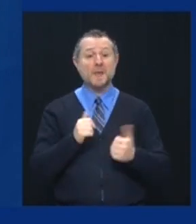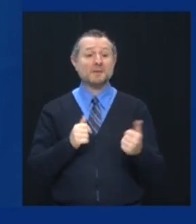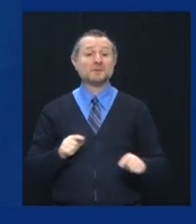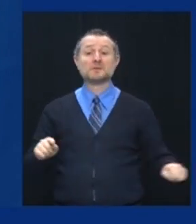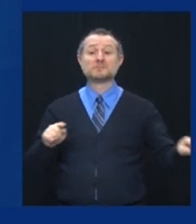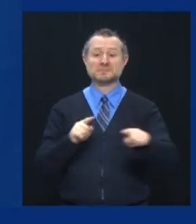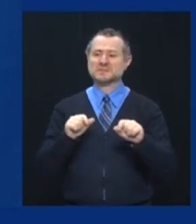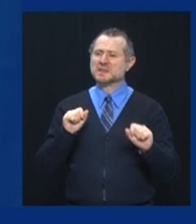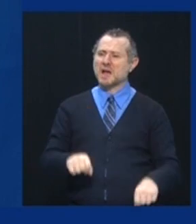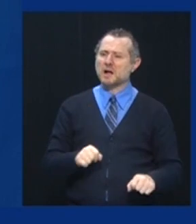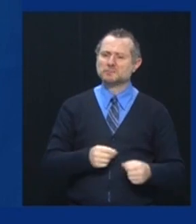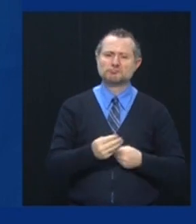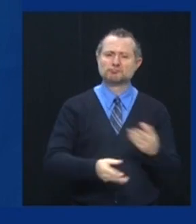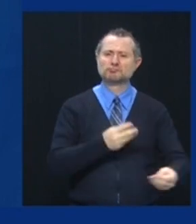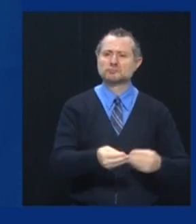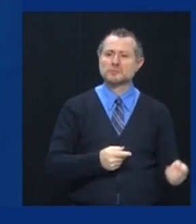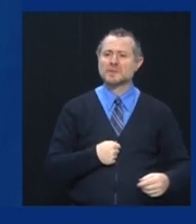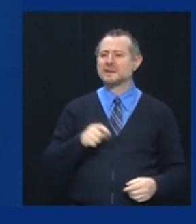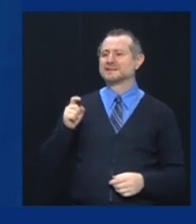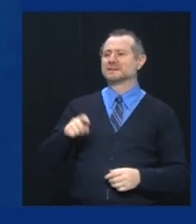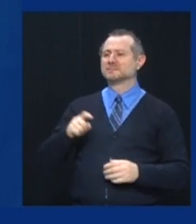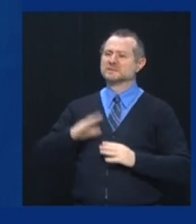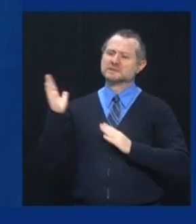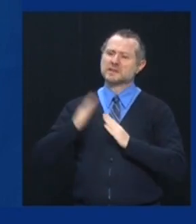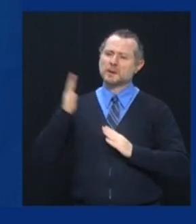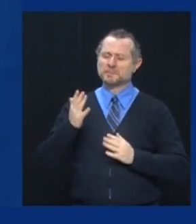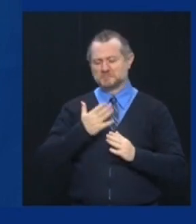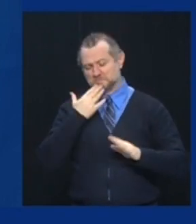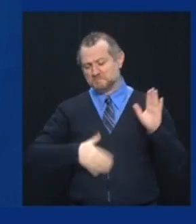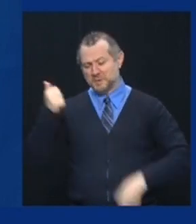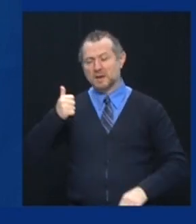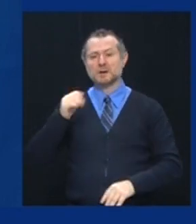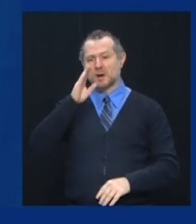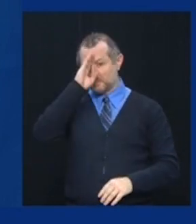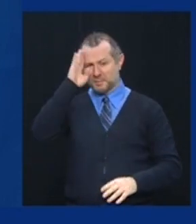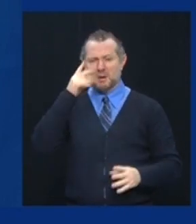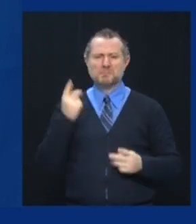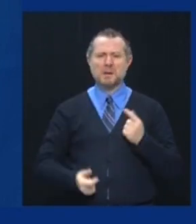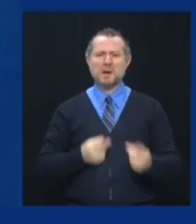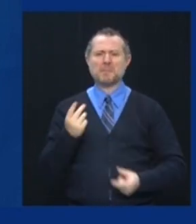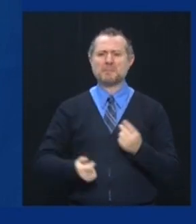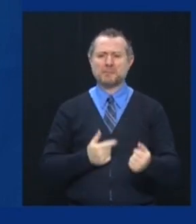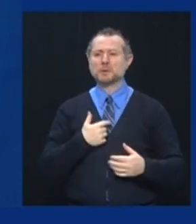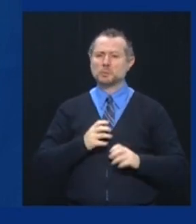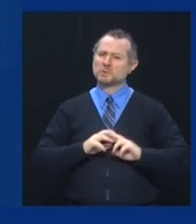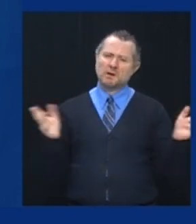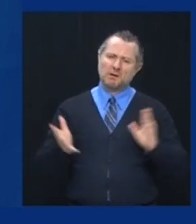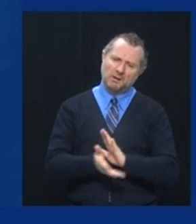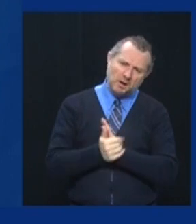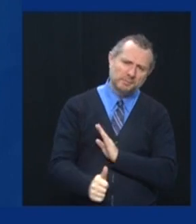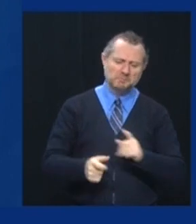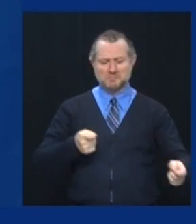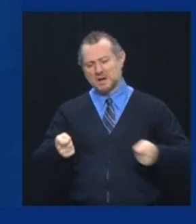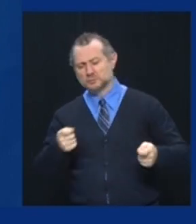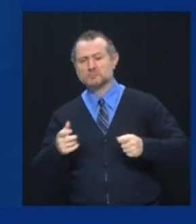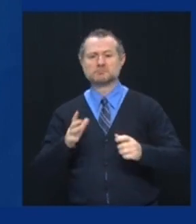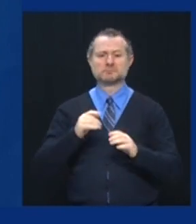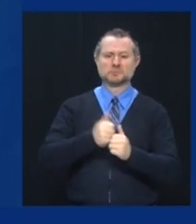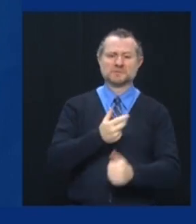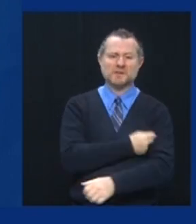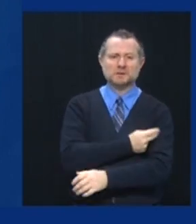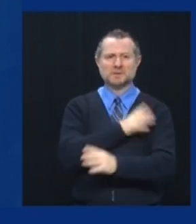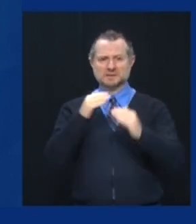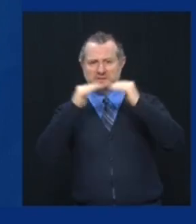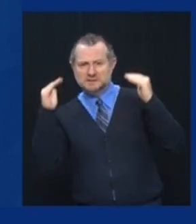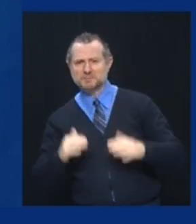So I need the best hospitals with the best management in the best systems as